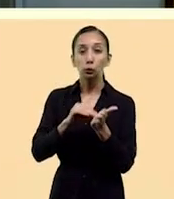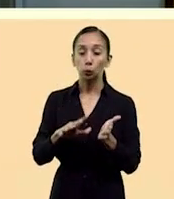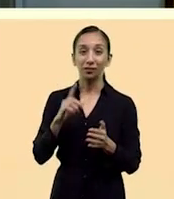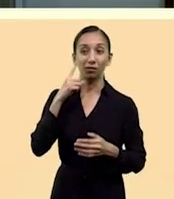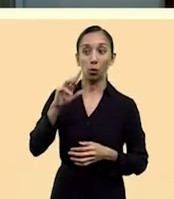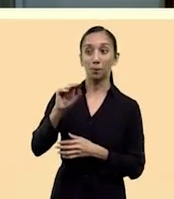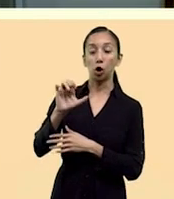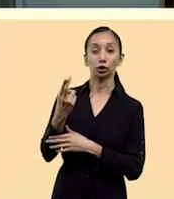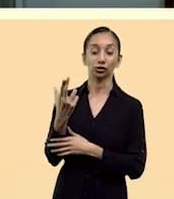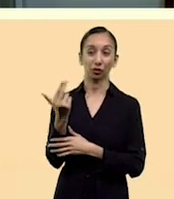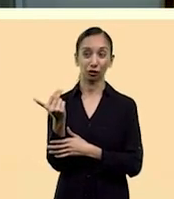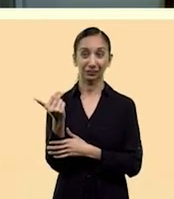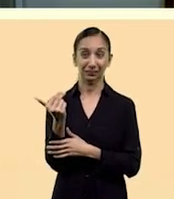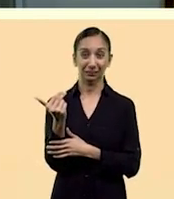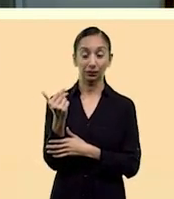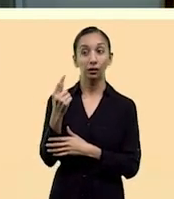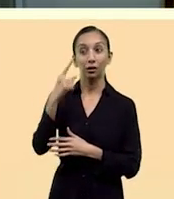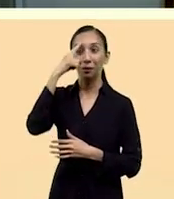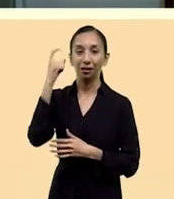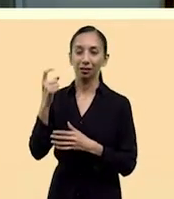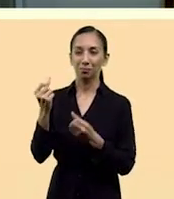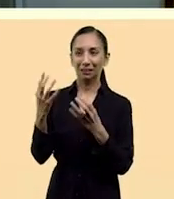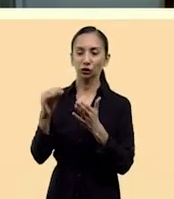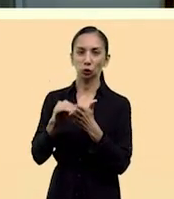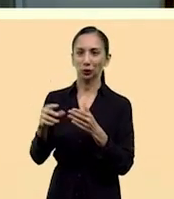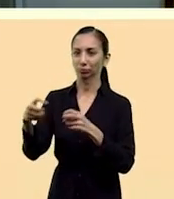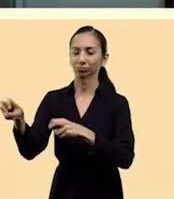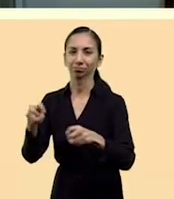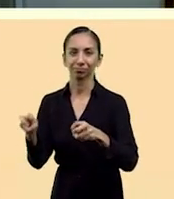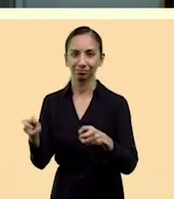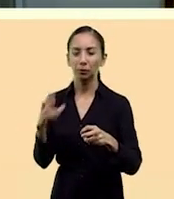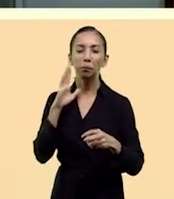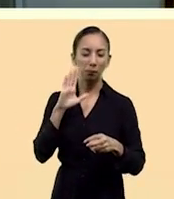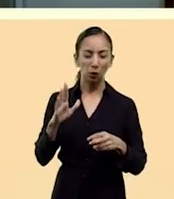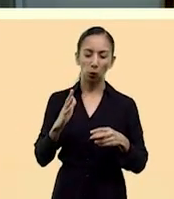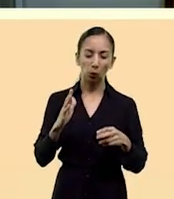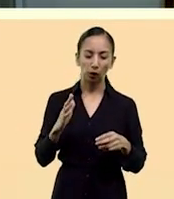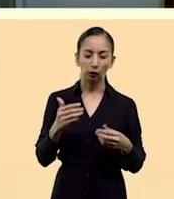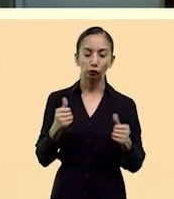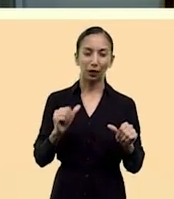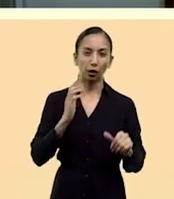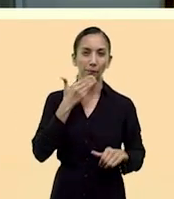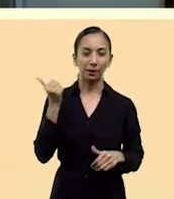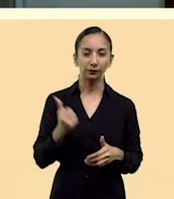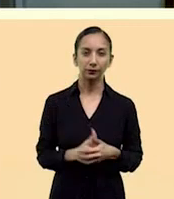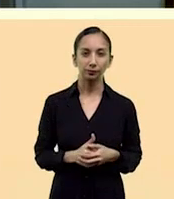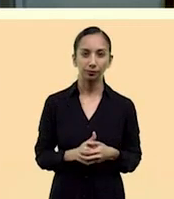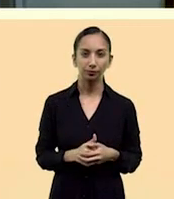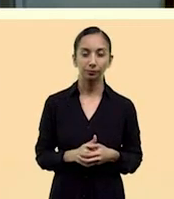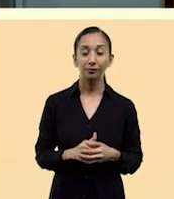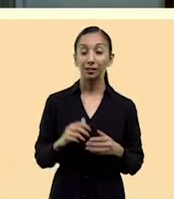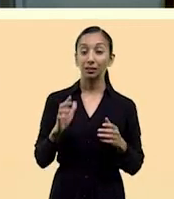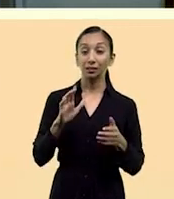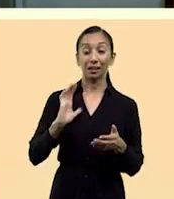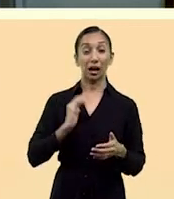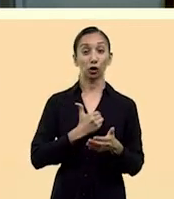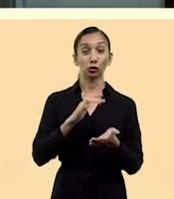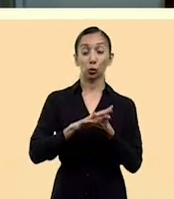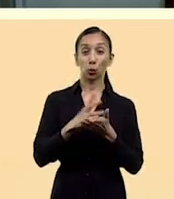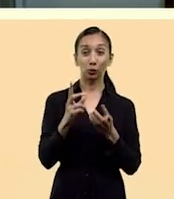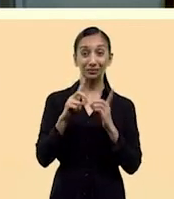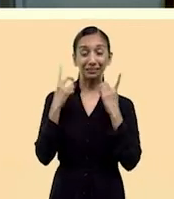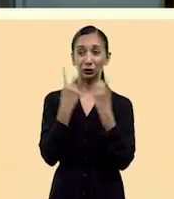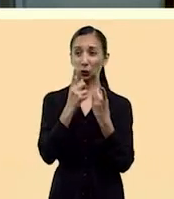make the effort. To the best of our knowledge, Los Angeles Unified is the only large public school district which is sharing this level